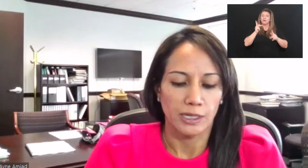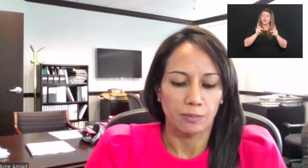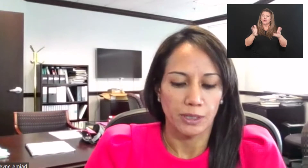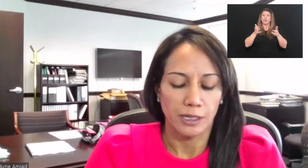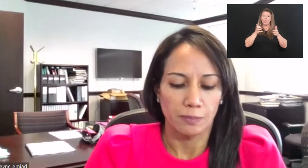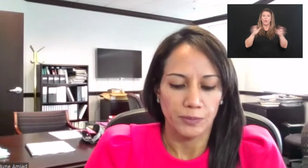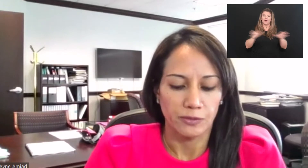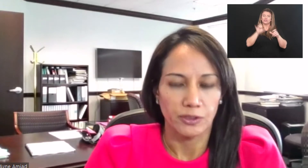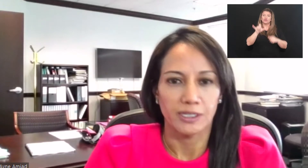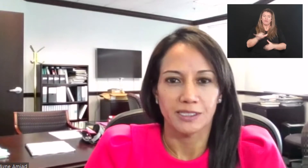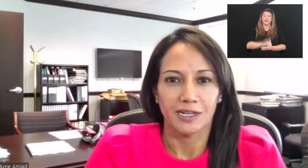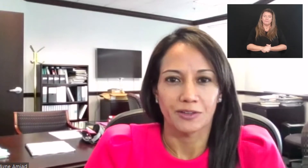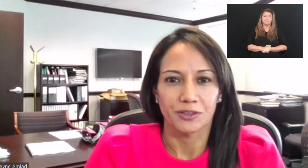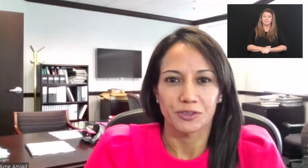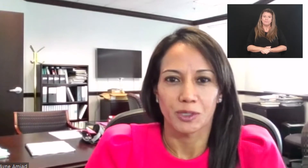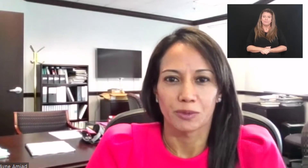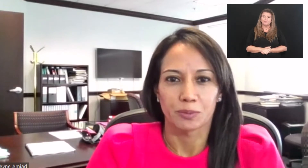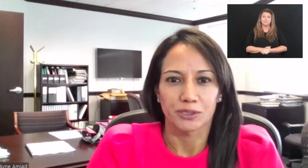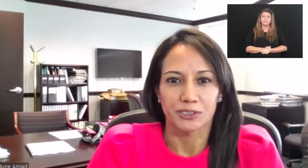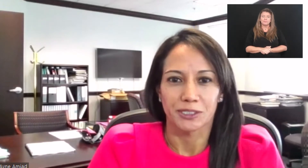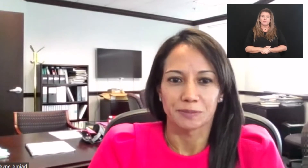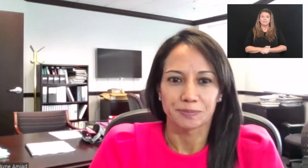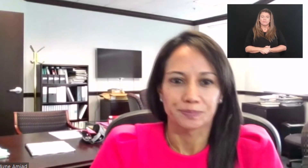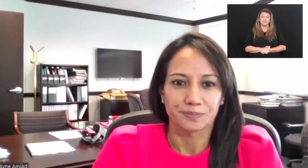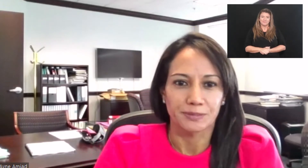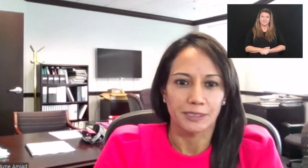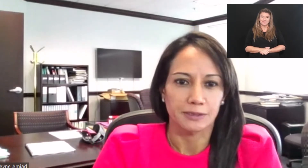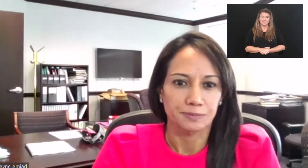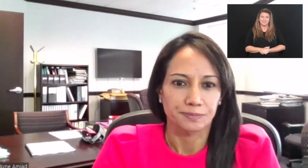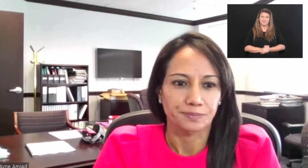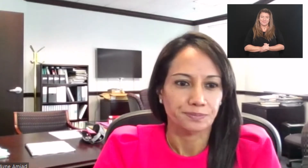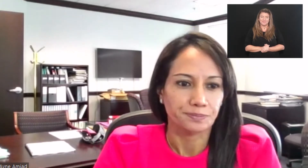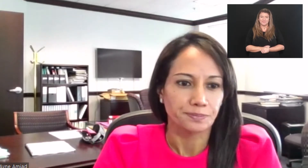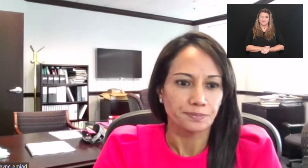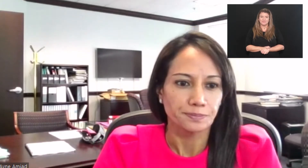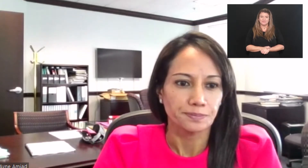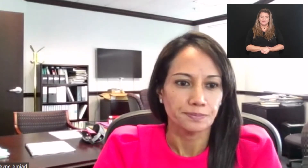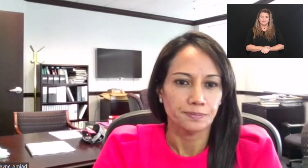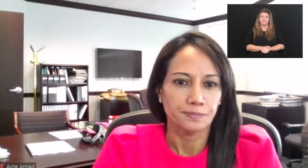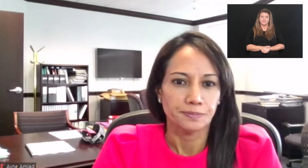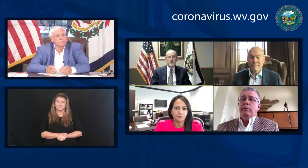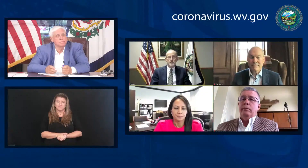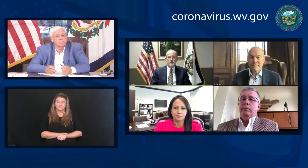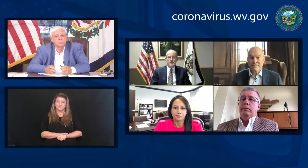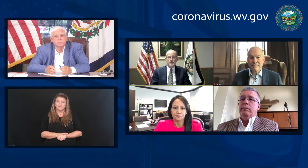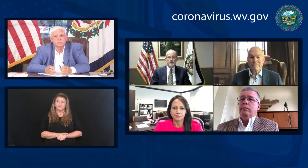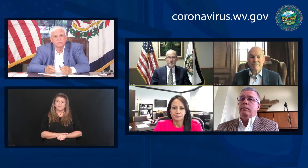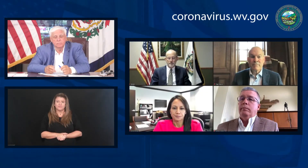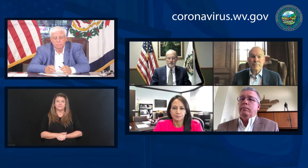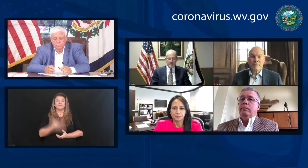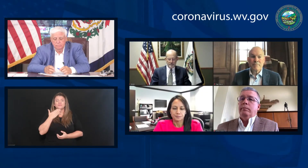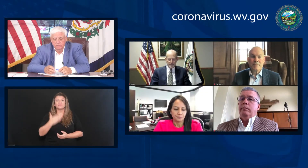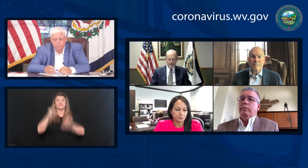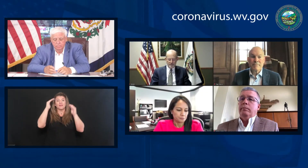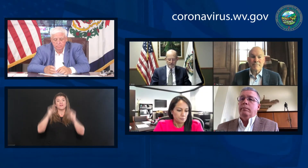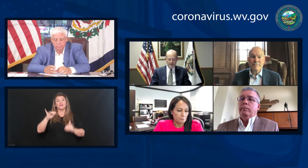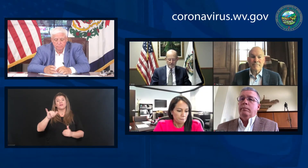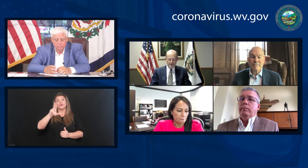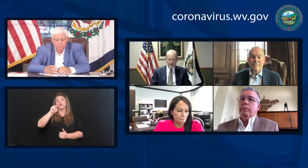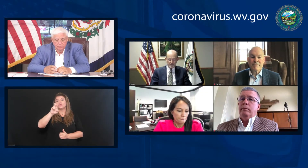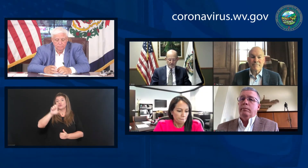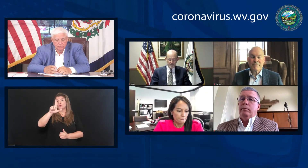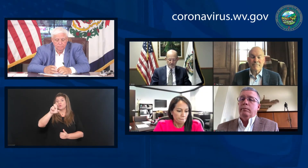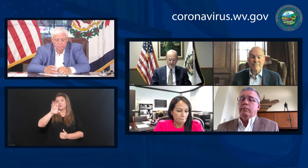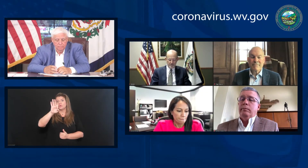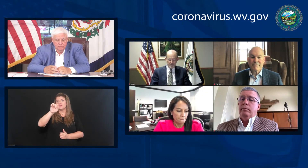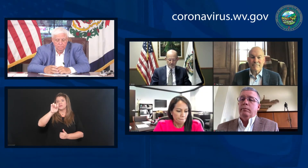to do that. But if you can get that out there as well, we'd appreciate it. Thanks. All right, thank you, Mark. Next to June Leffler with West